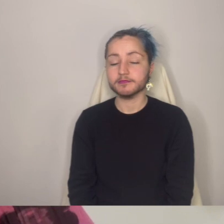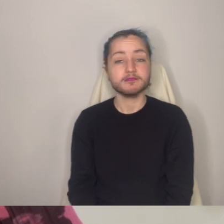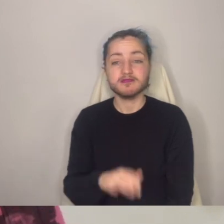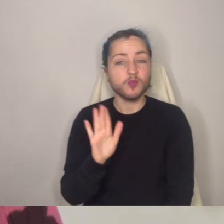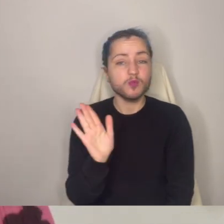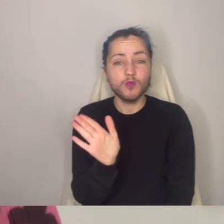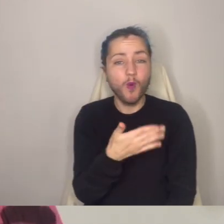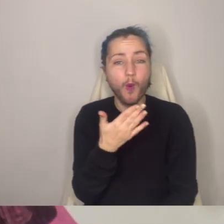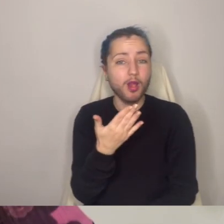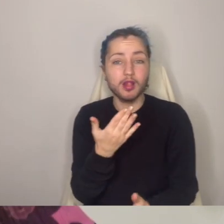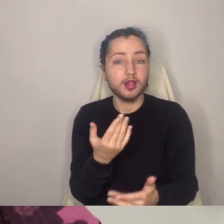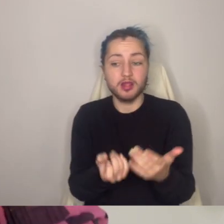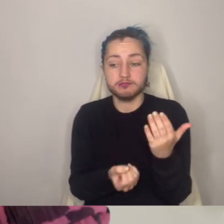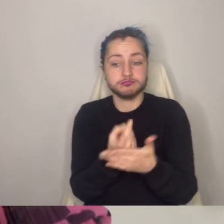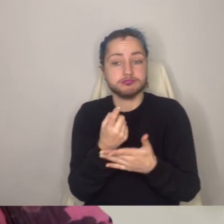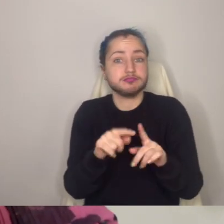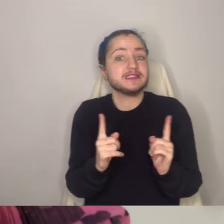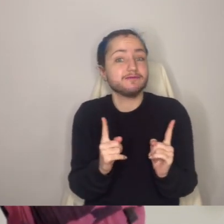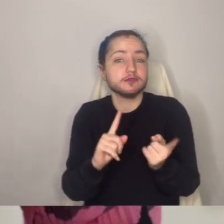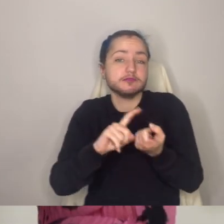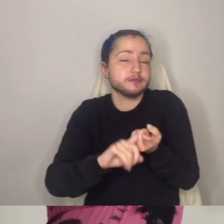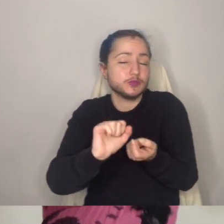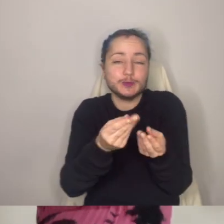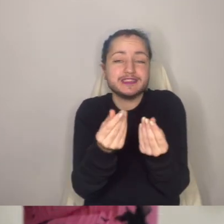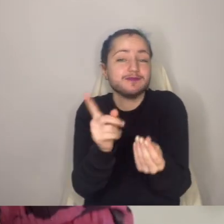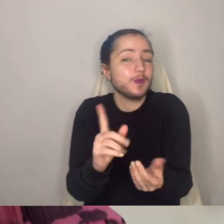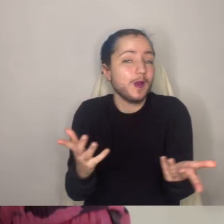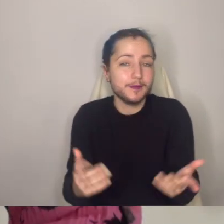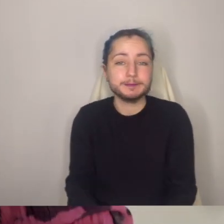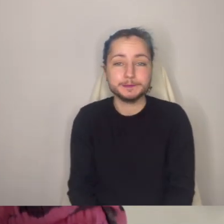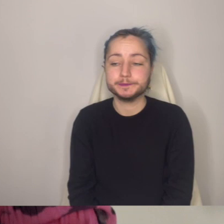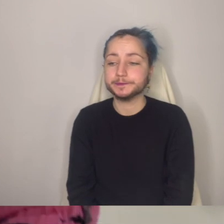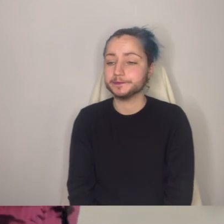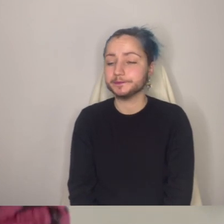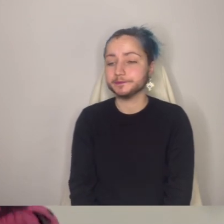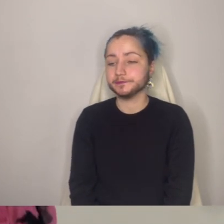Now everyone's will look slightly different depending on what materials you've got.